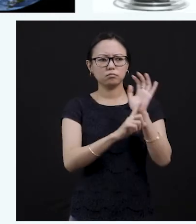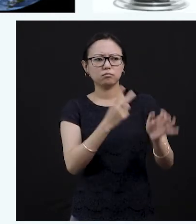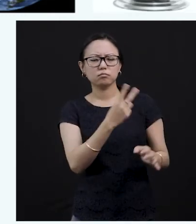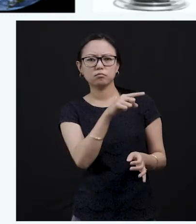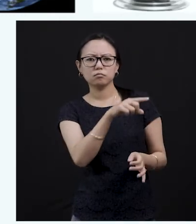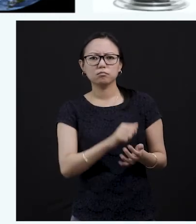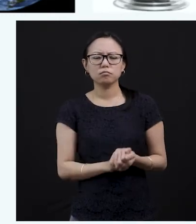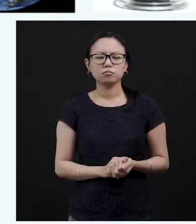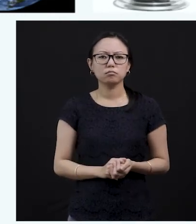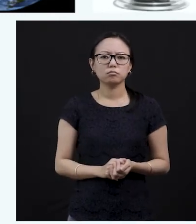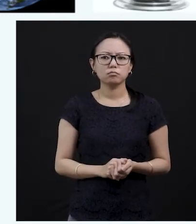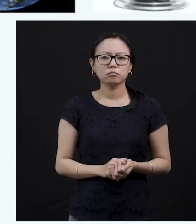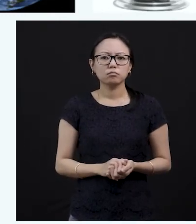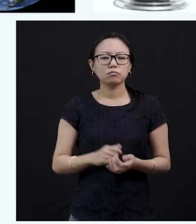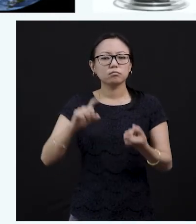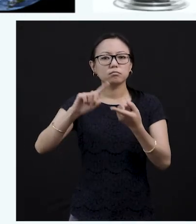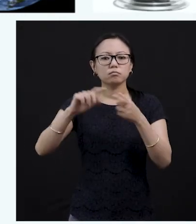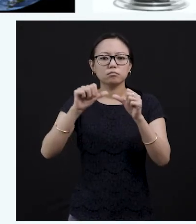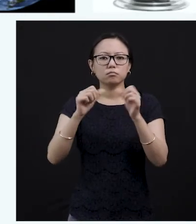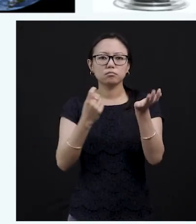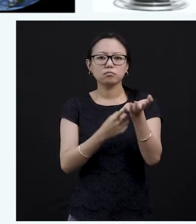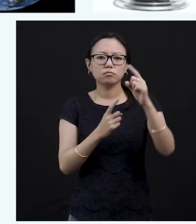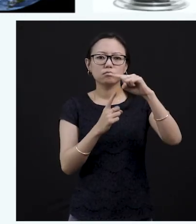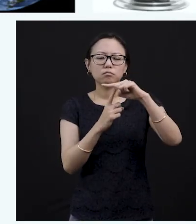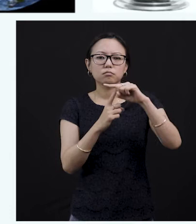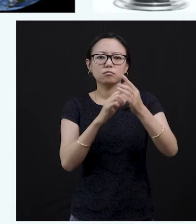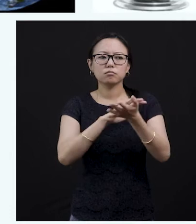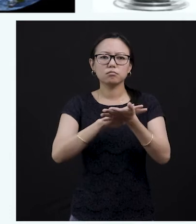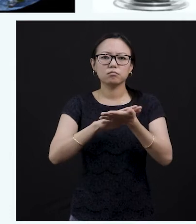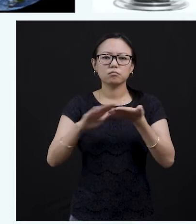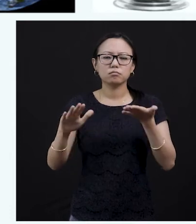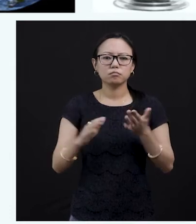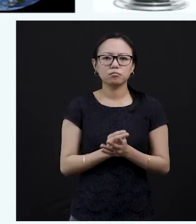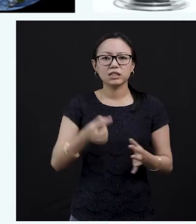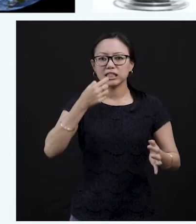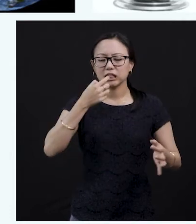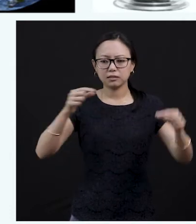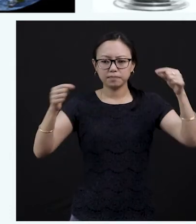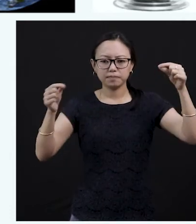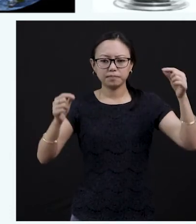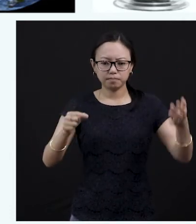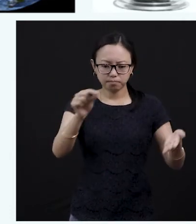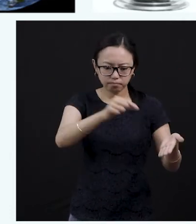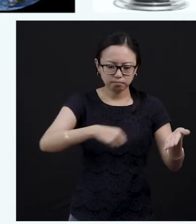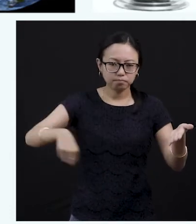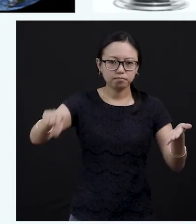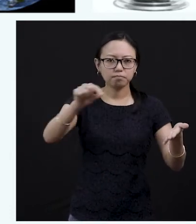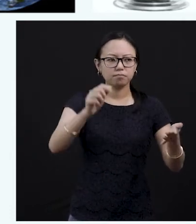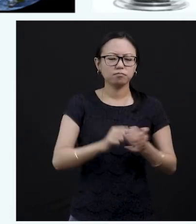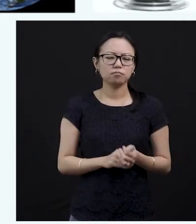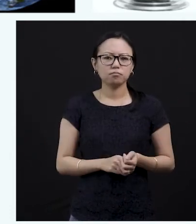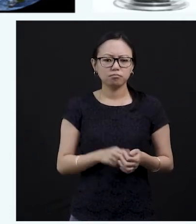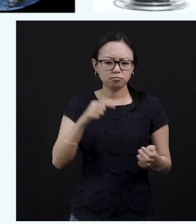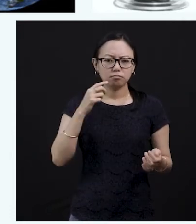the shape of the earth on a paper, right? On a flat paper. It's very difficult to